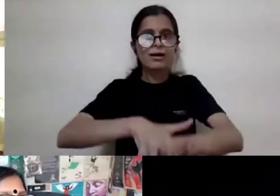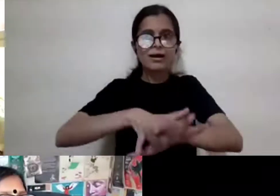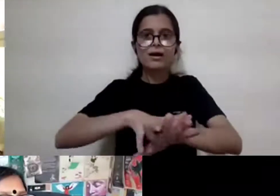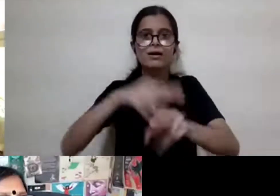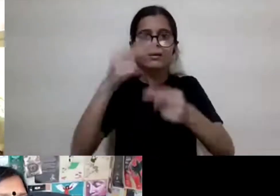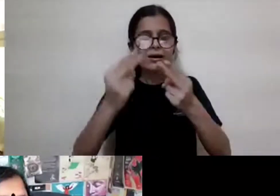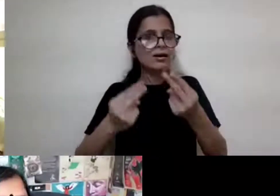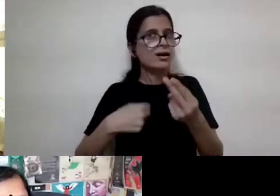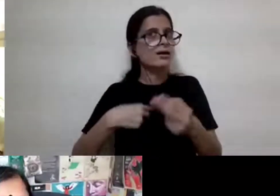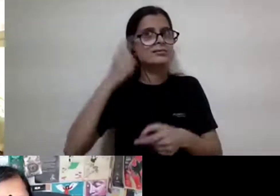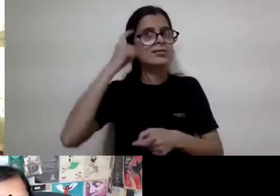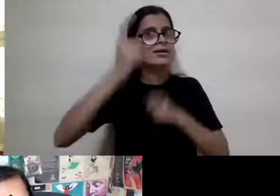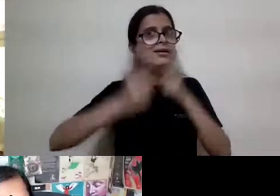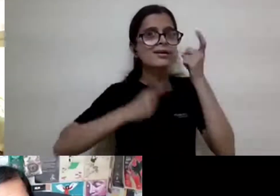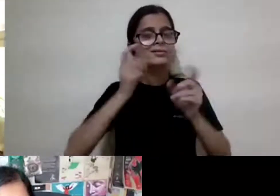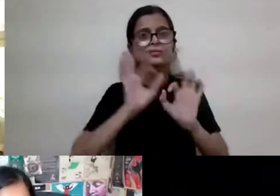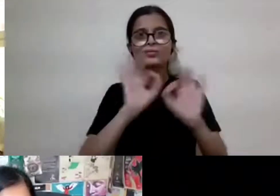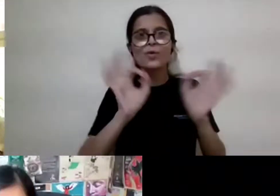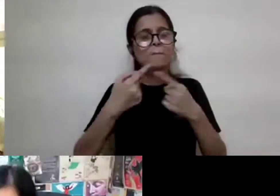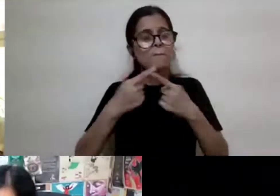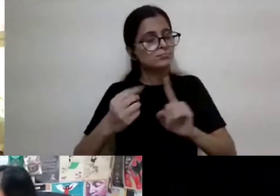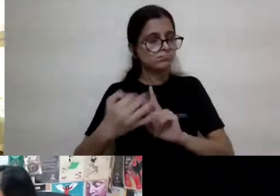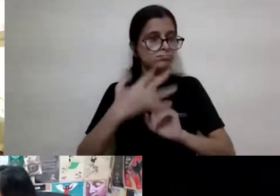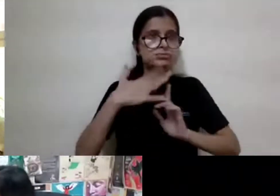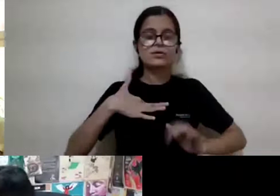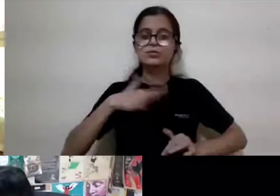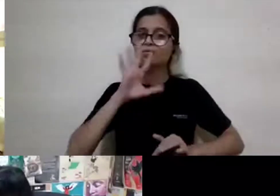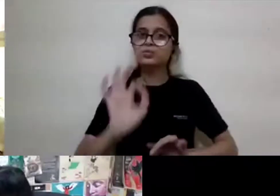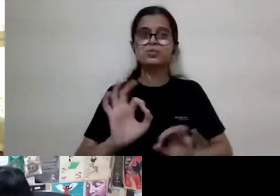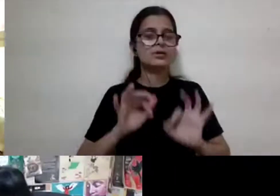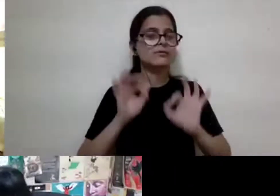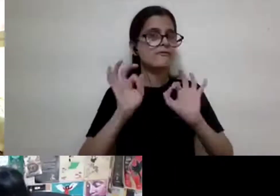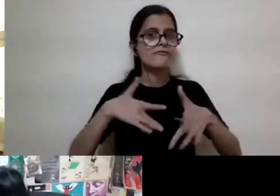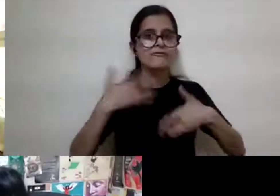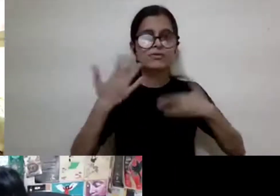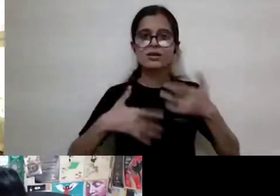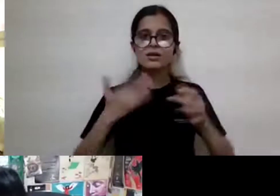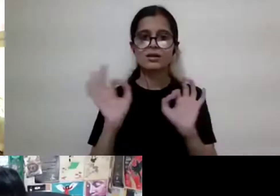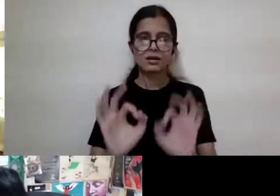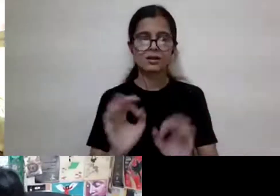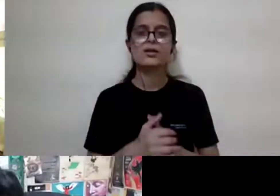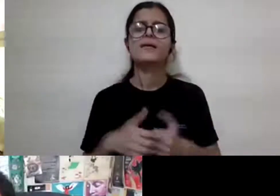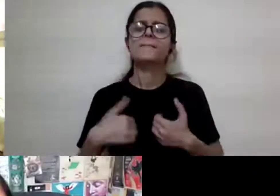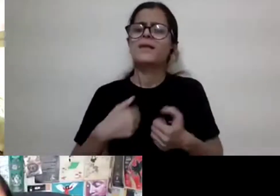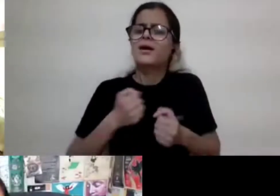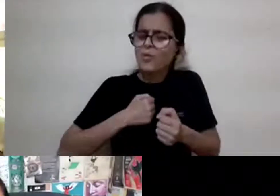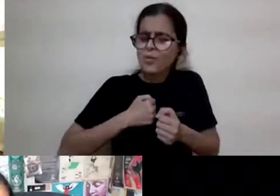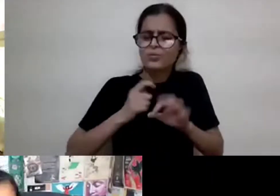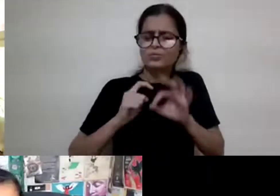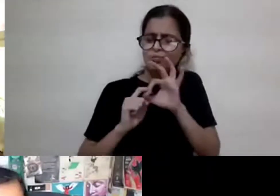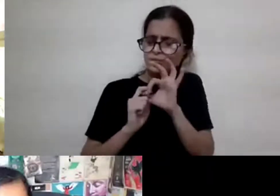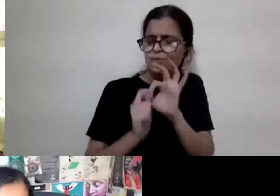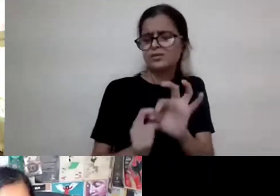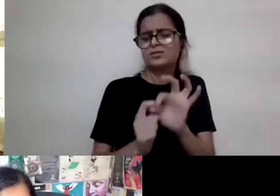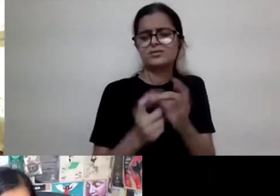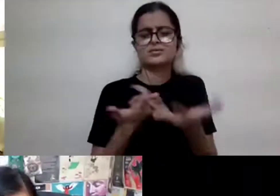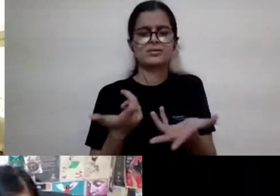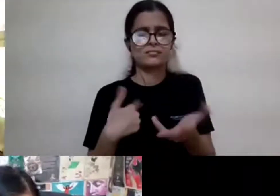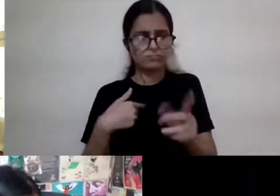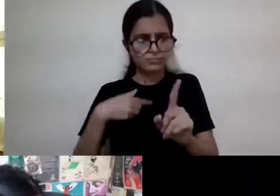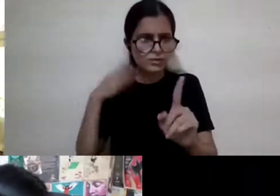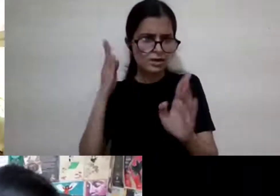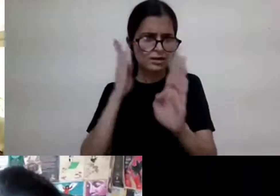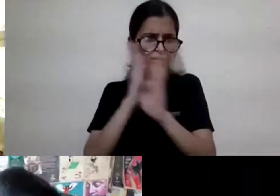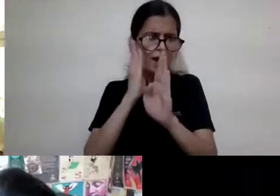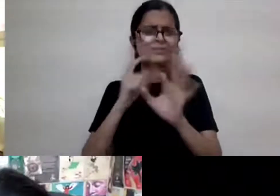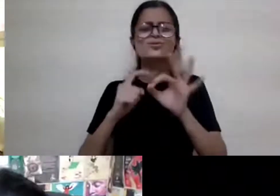that. So, this idea is really marvelous to me. And my question, actually, this is not a direct question,